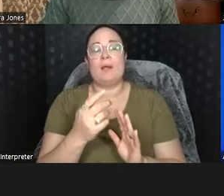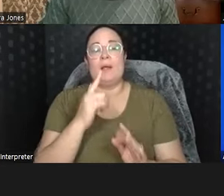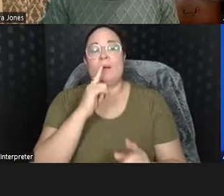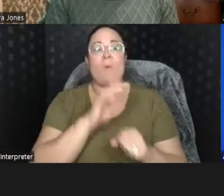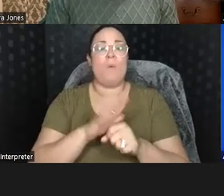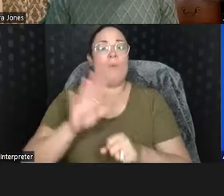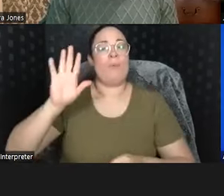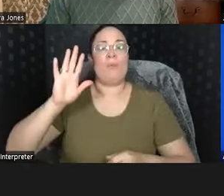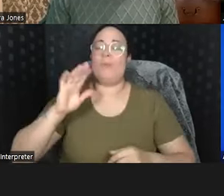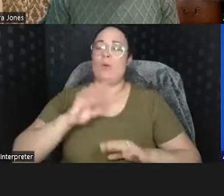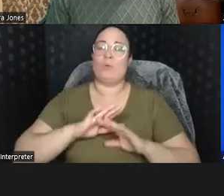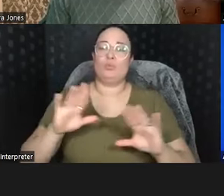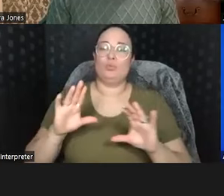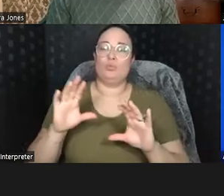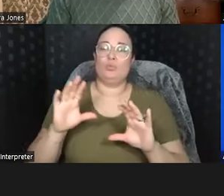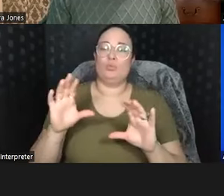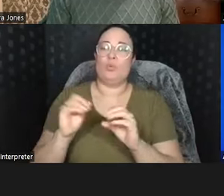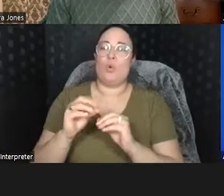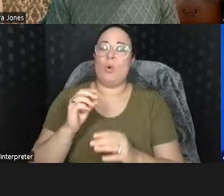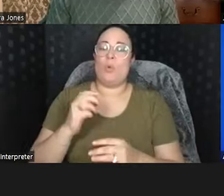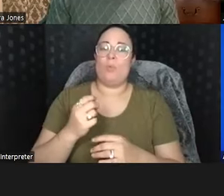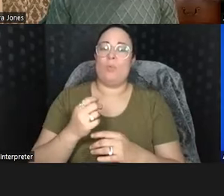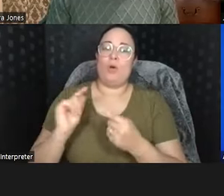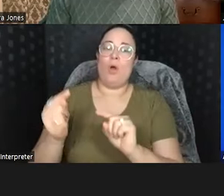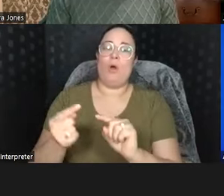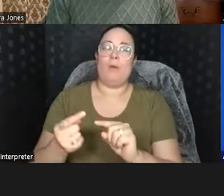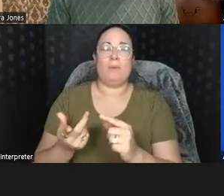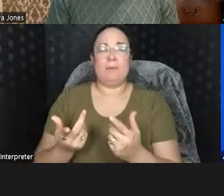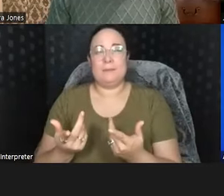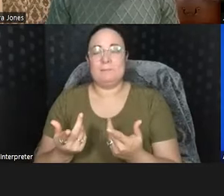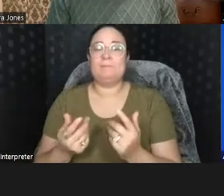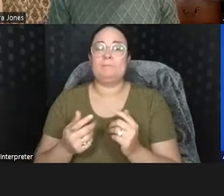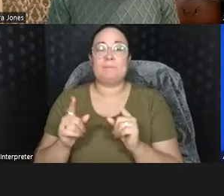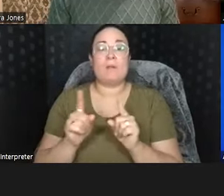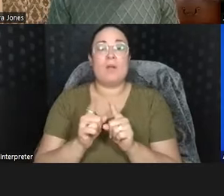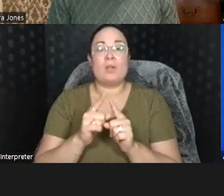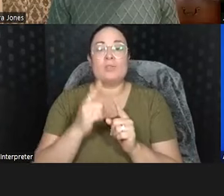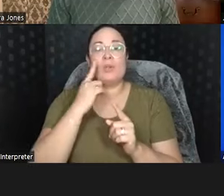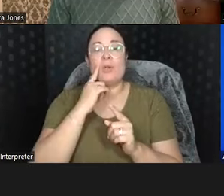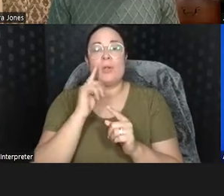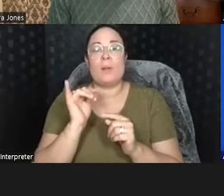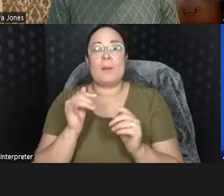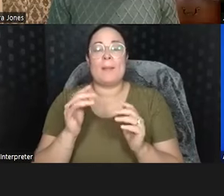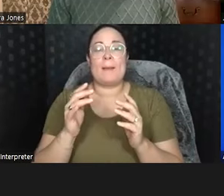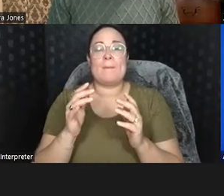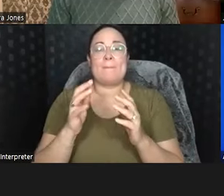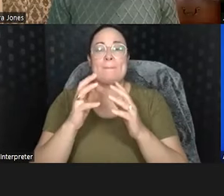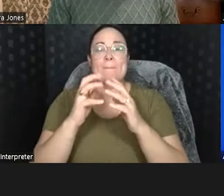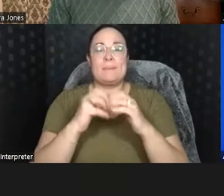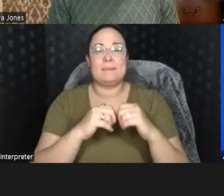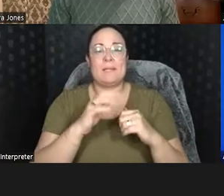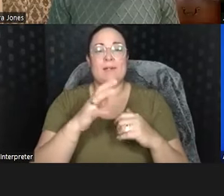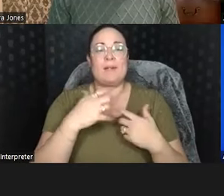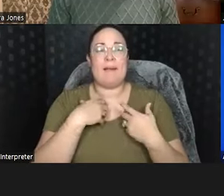know, competent affirming healthcare to our community members. And it also breaks down the health infrastructure of